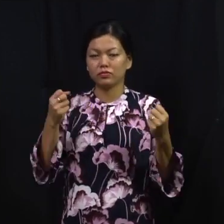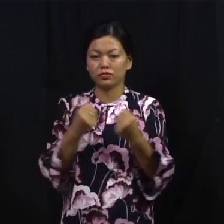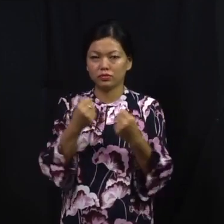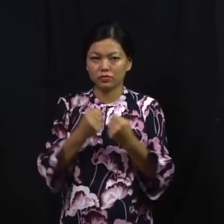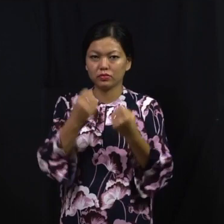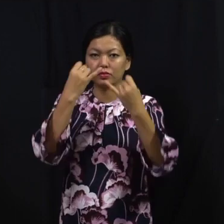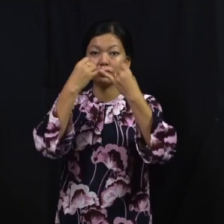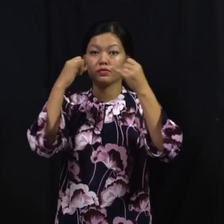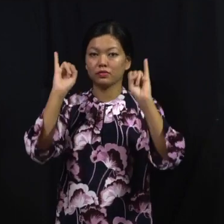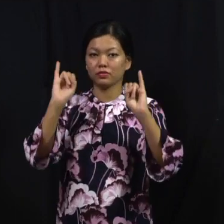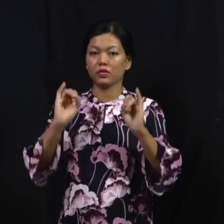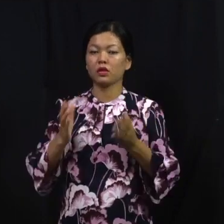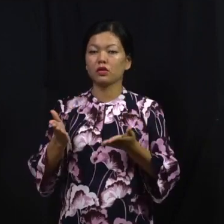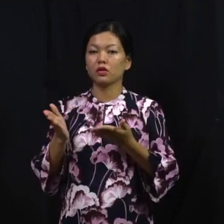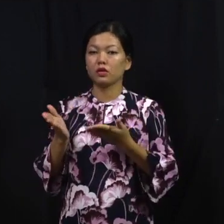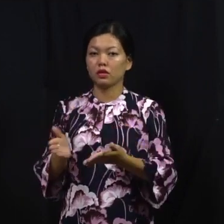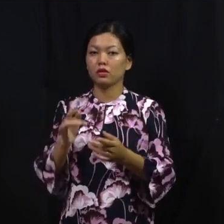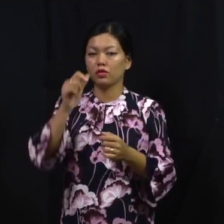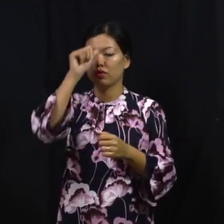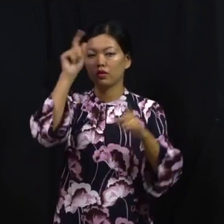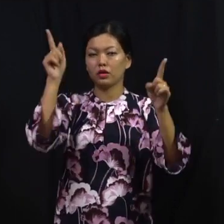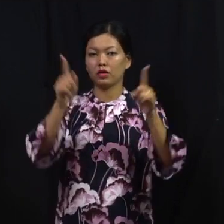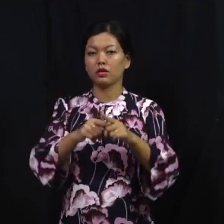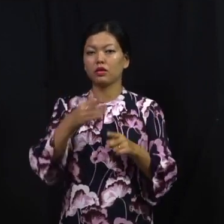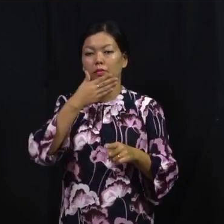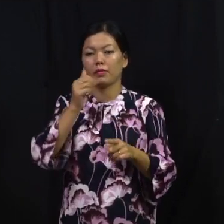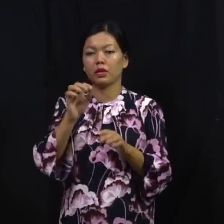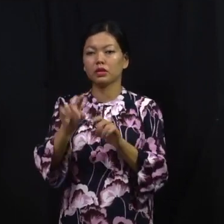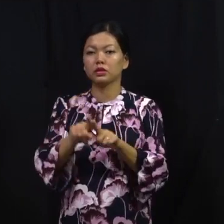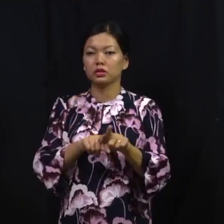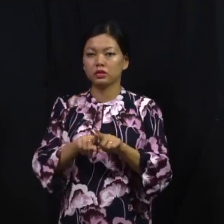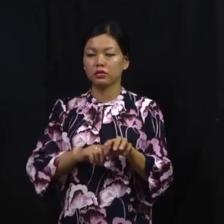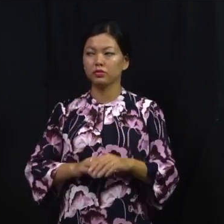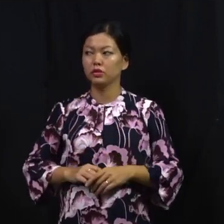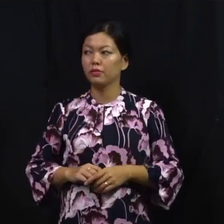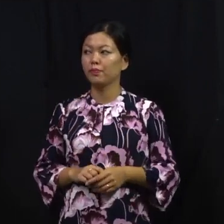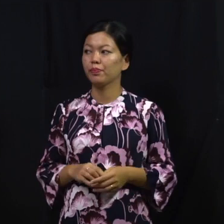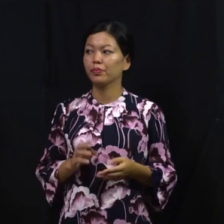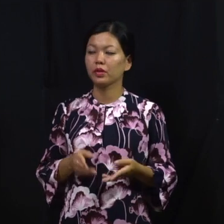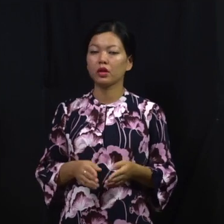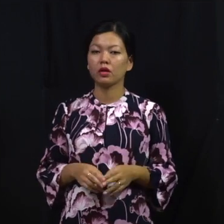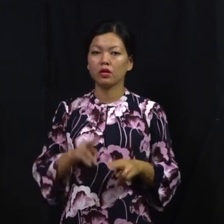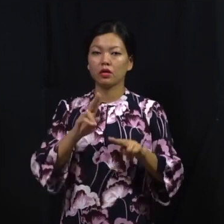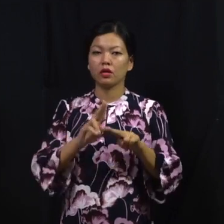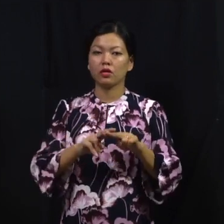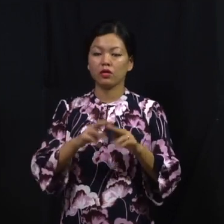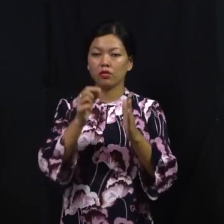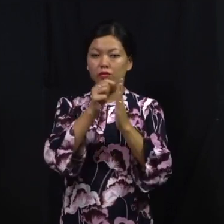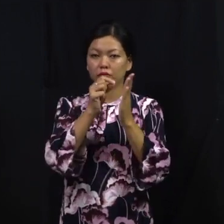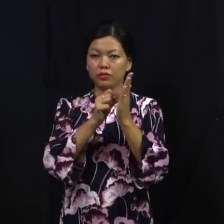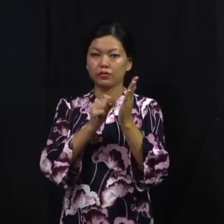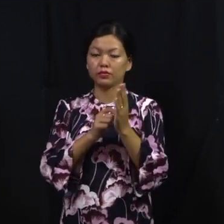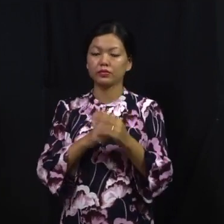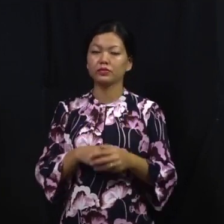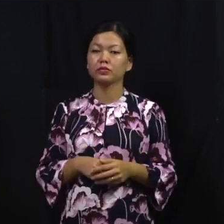she thinks best for India. Okay, the features of self-determination is point number 1 here. Each